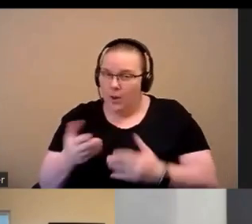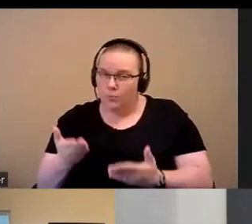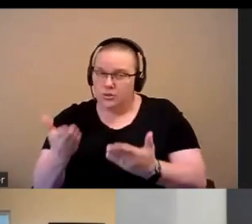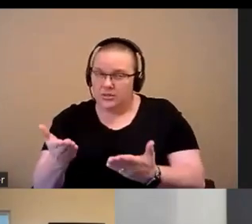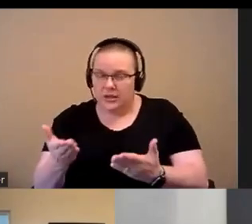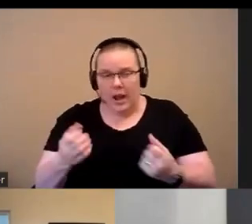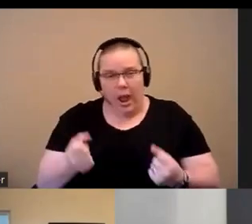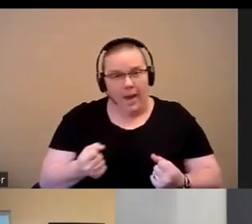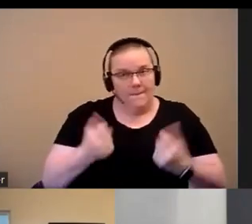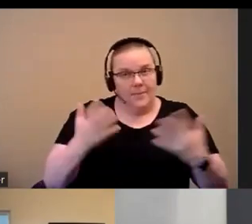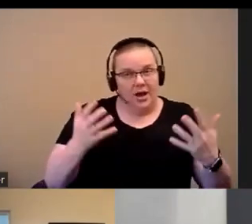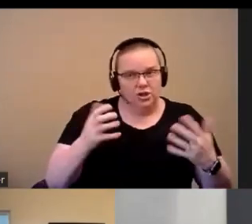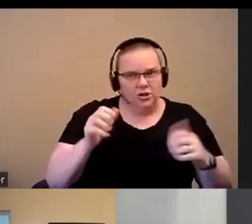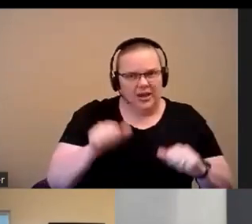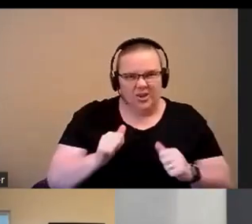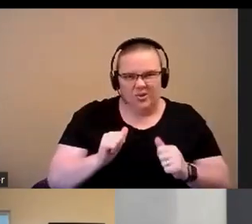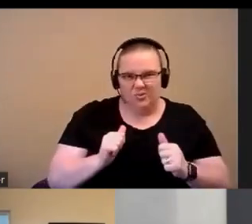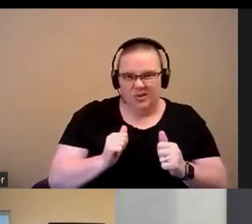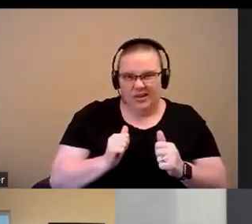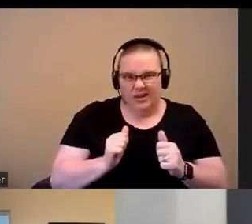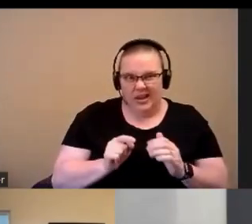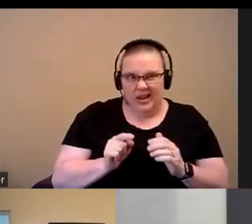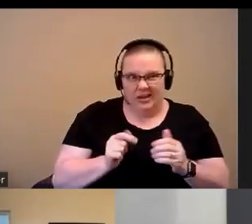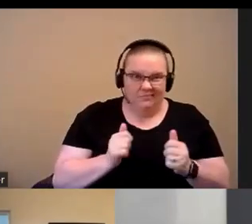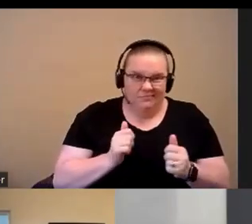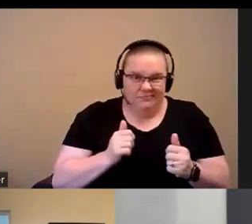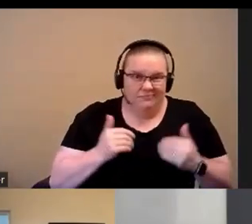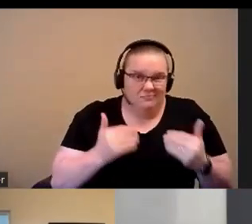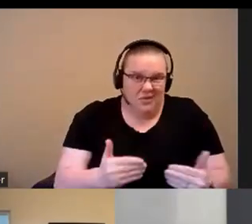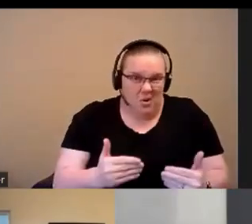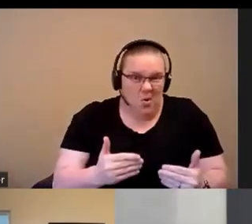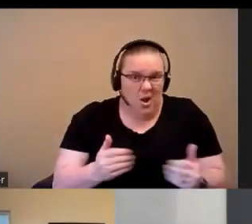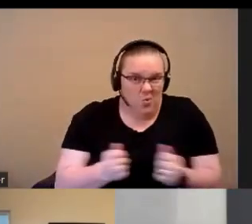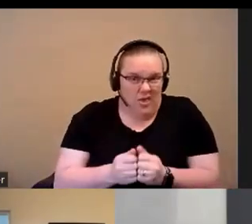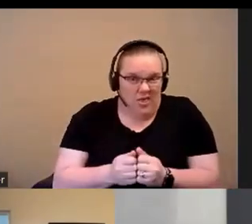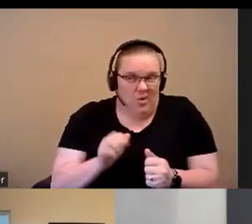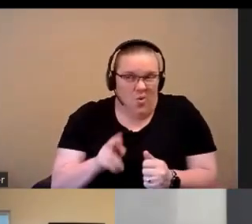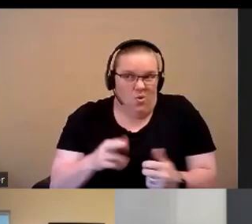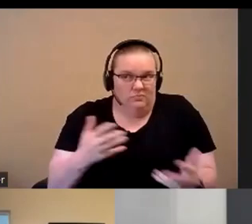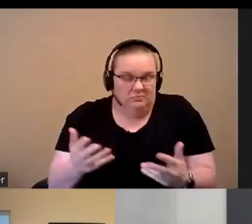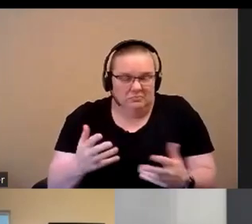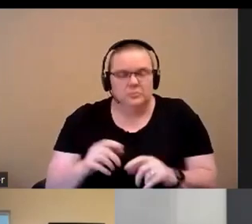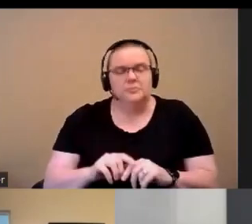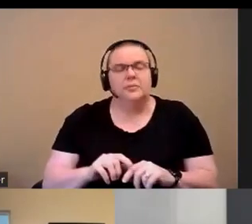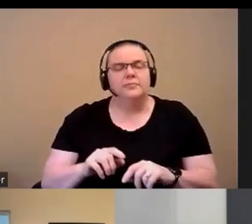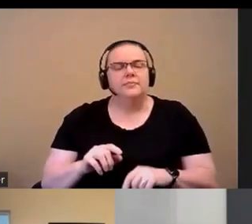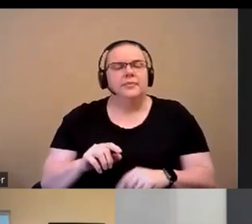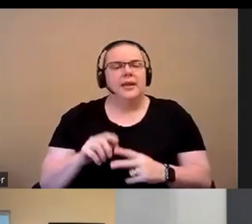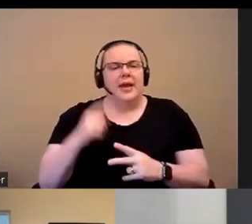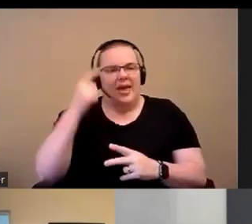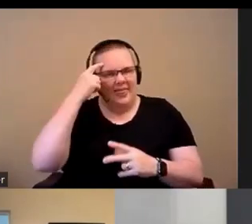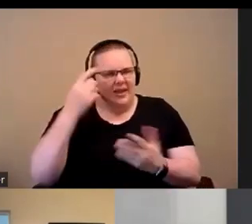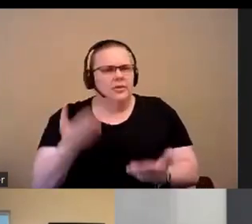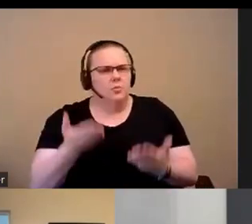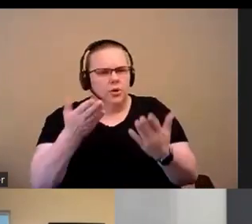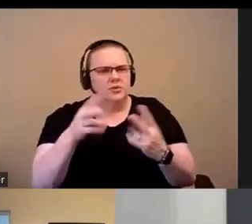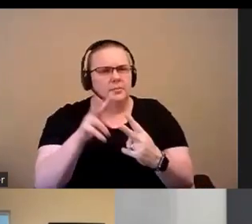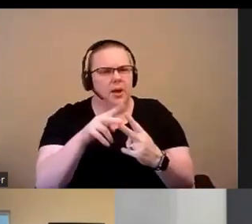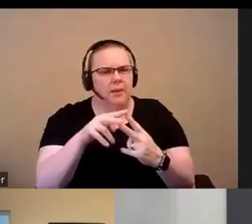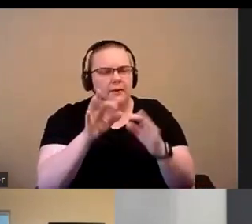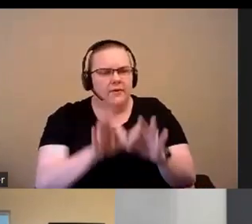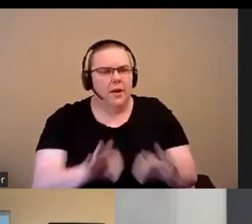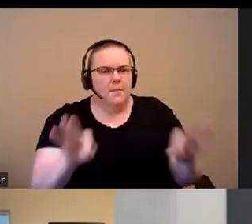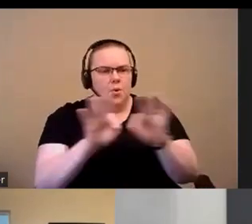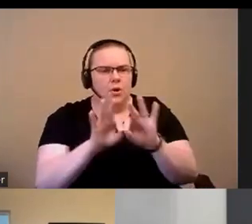can you get away with, kind of Right. thing. And I think that brings up a couple really important topics. First of all, you mentioned that you're